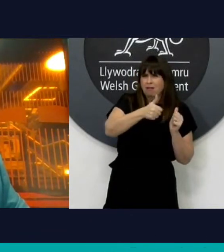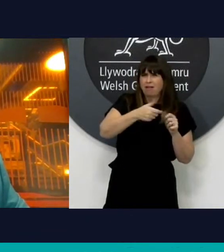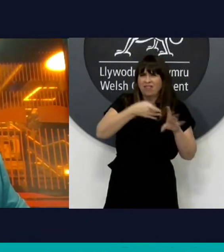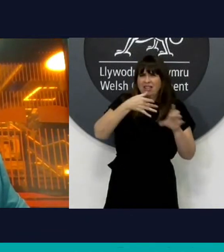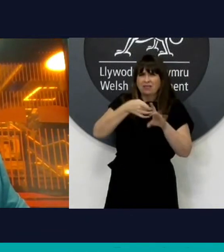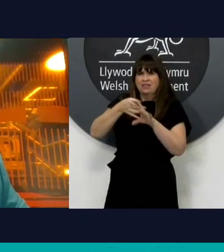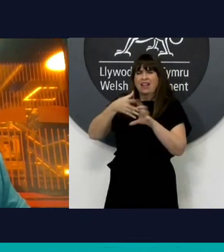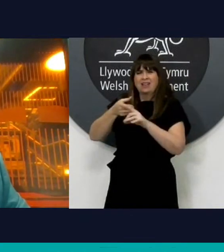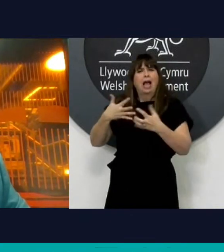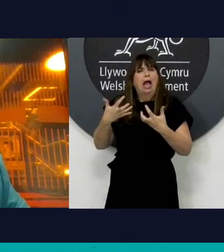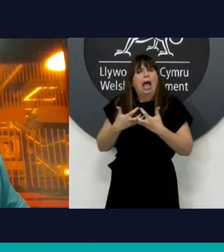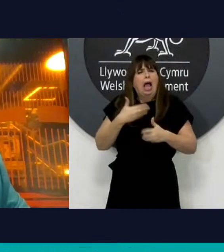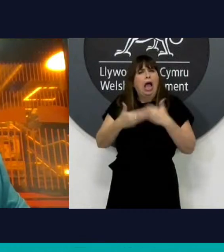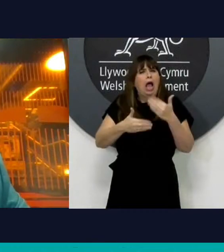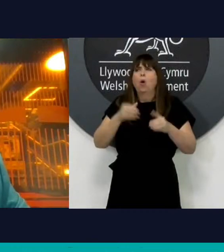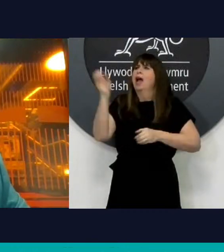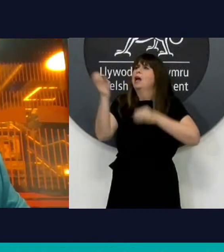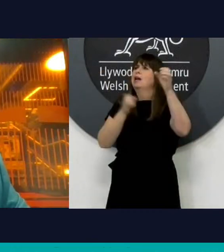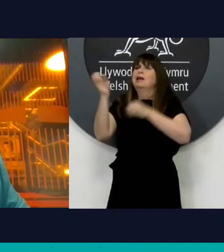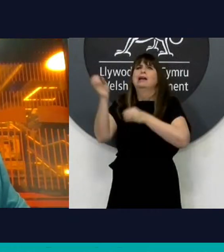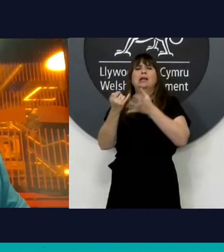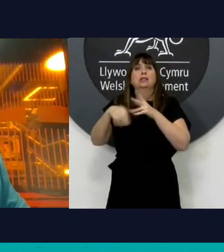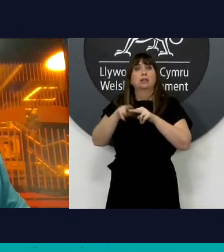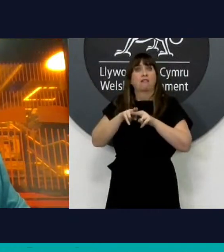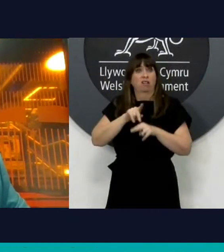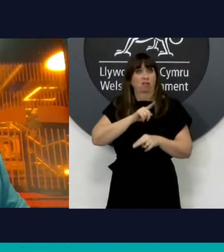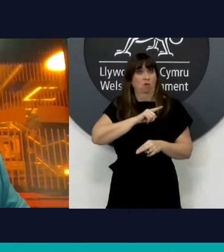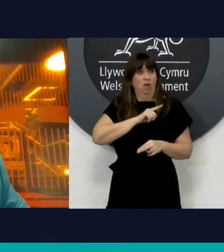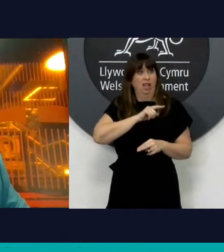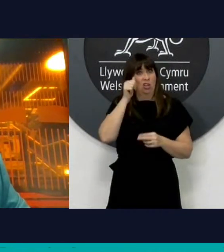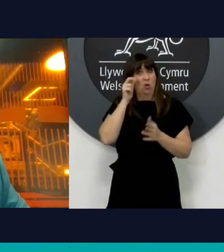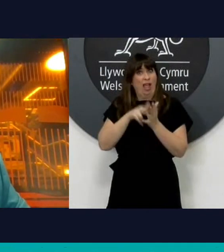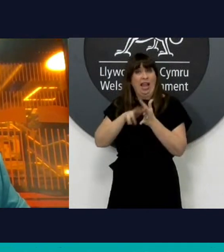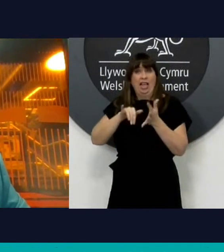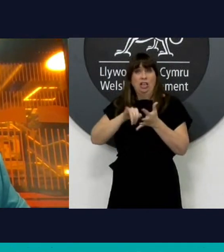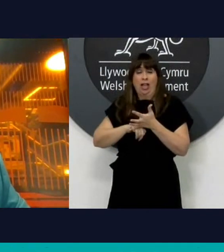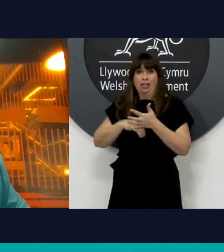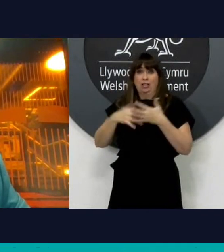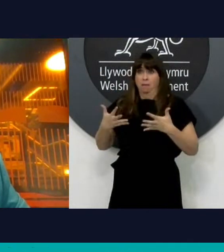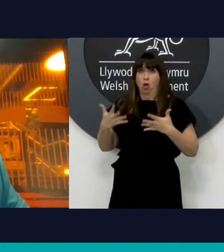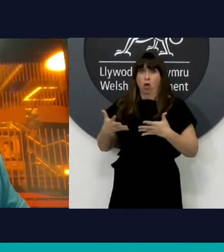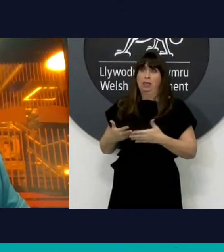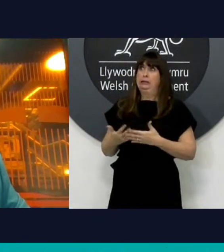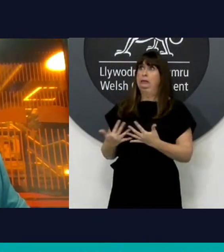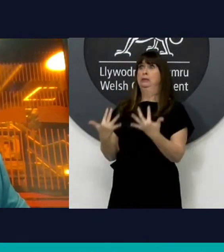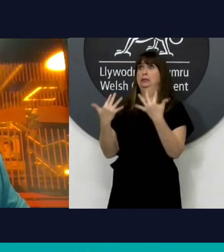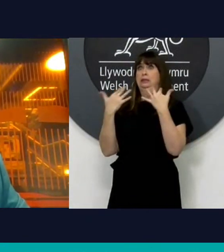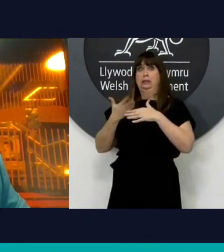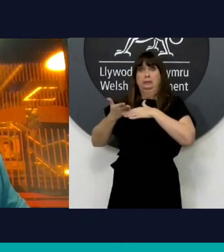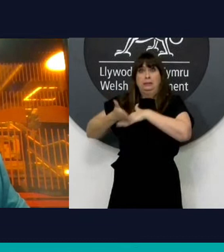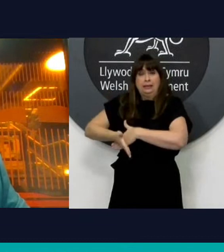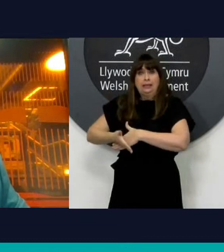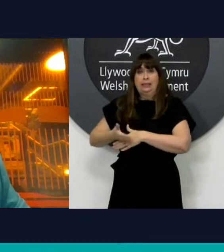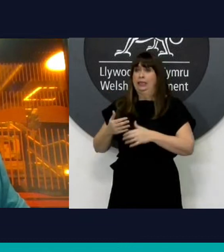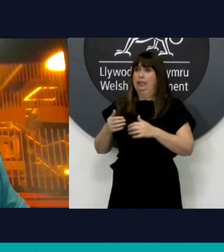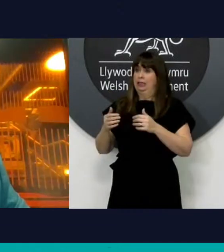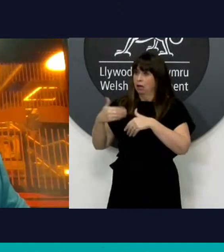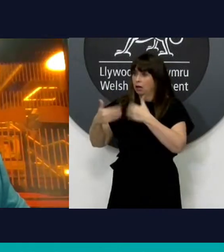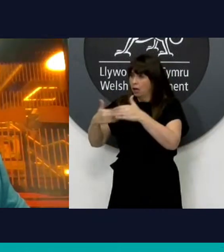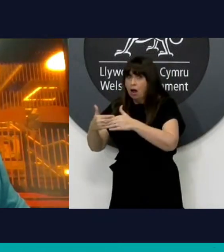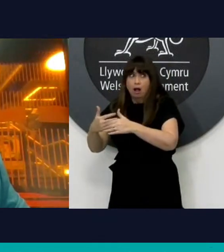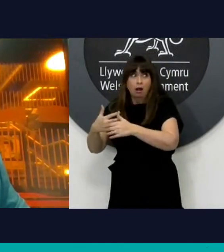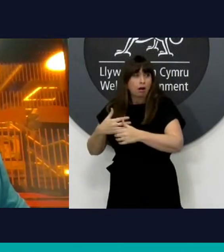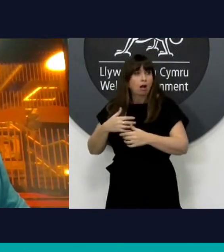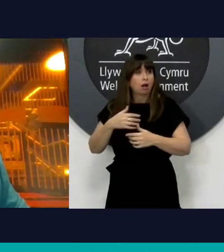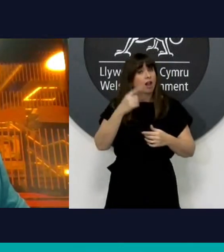more importantly, staffing, given all the other pressures the NHS is under at the moment. So, for example, will we see a return